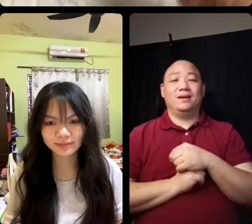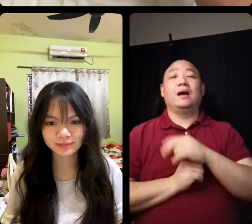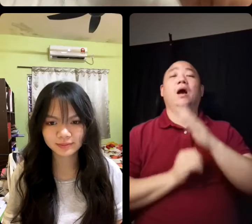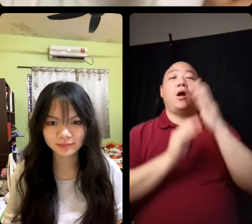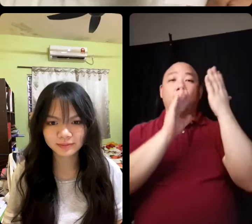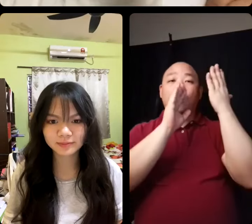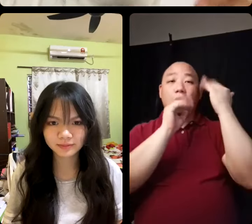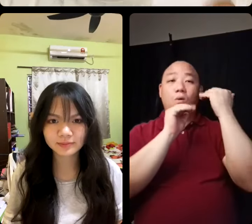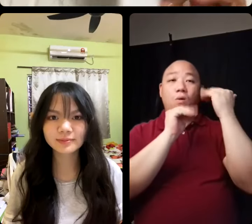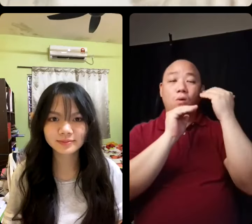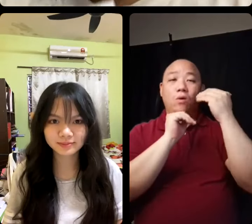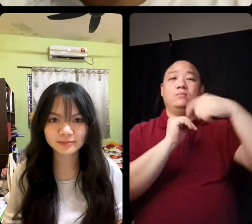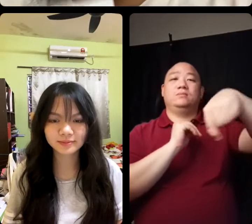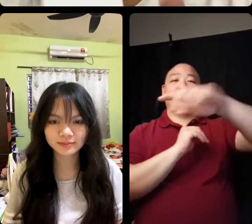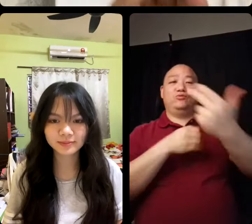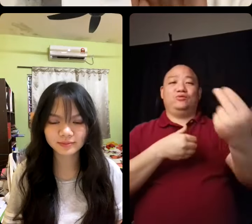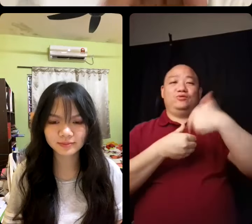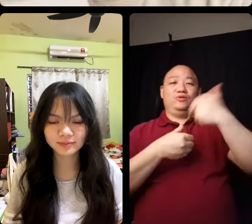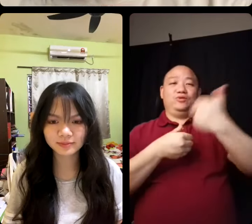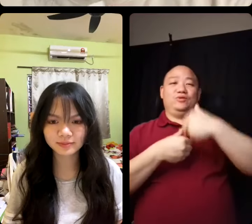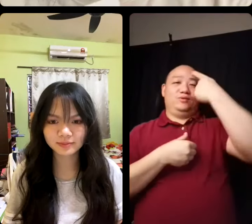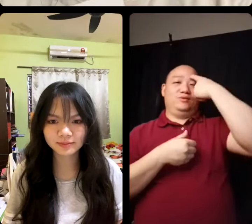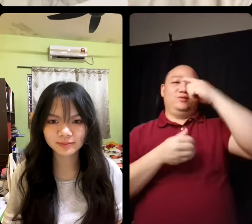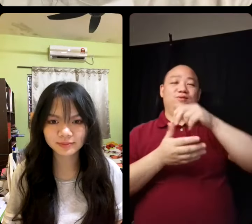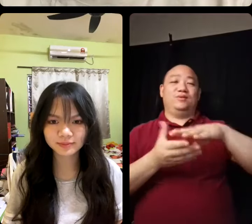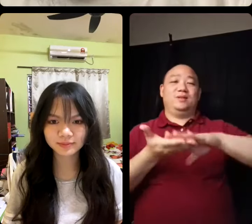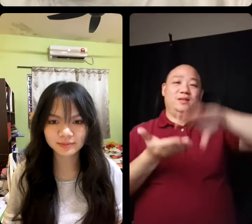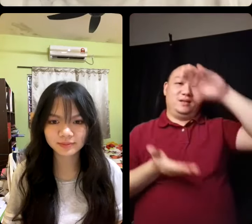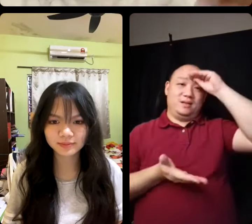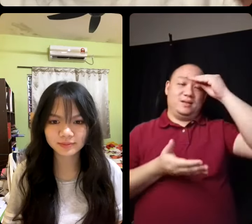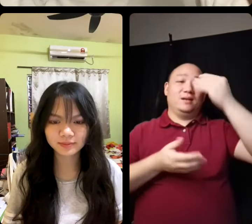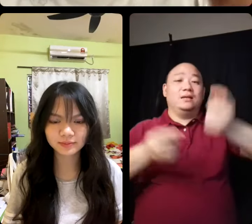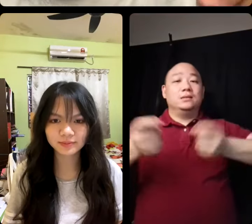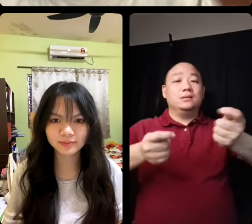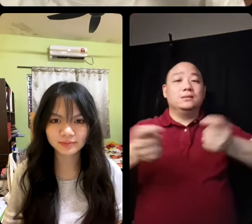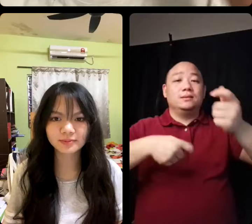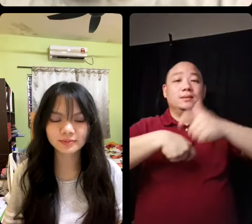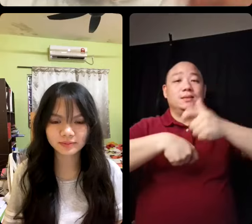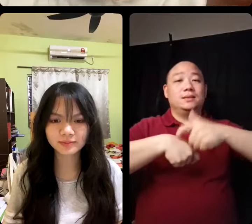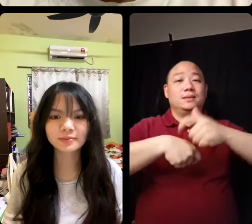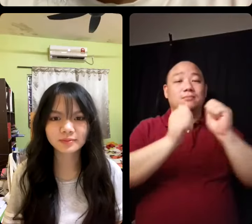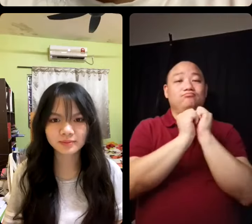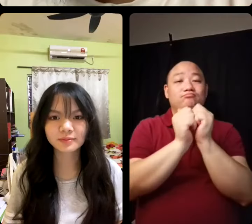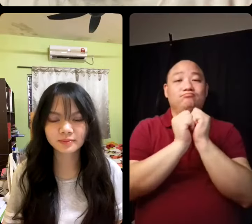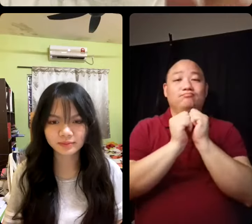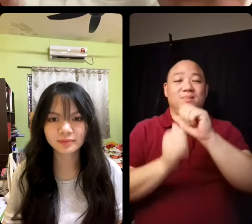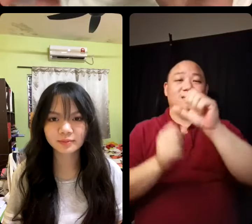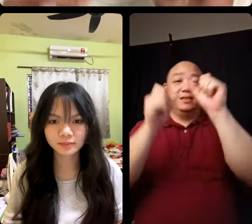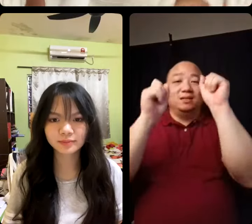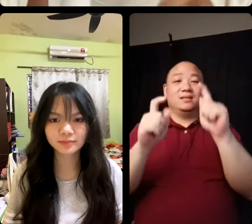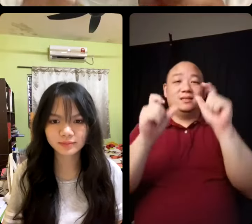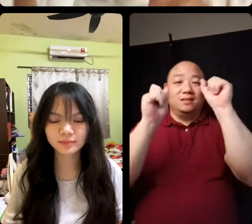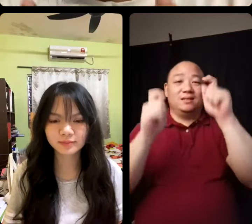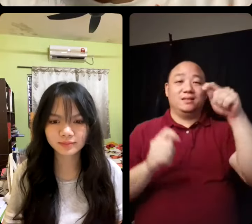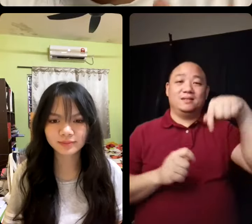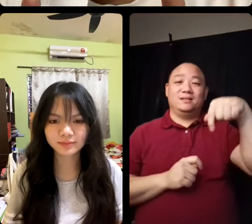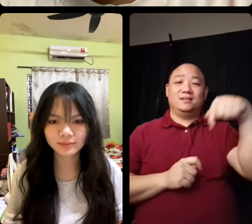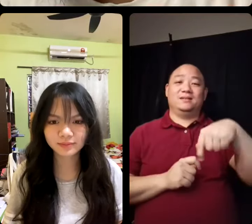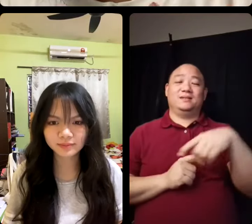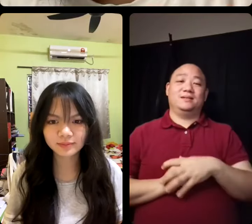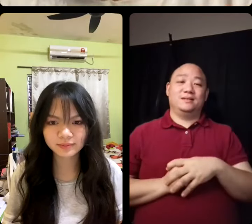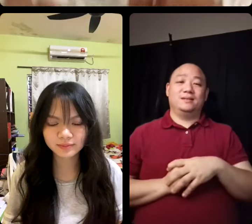together in this Saturday. And of course, if you have any that you'd love to share, feel free to put it in the comment as well if you have some